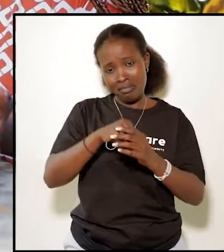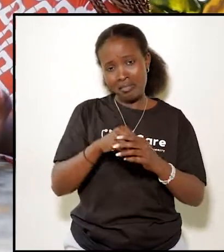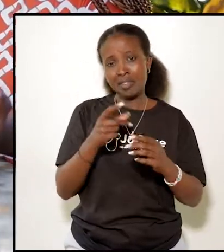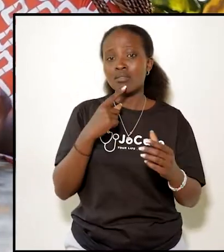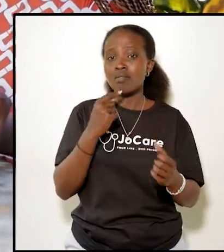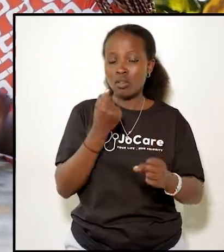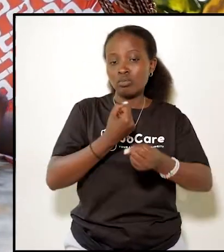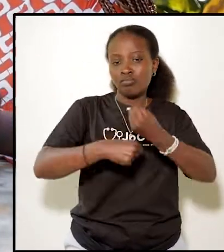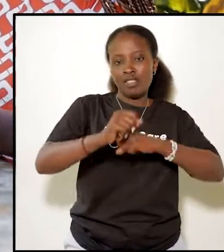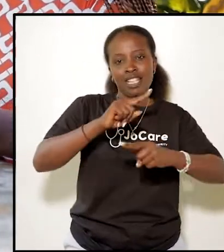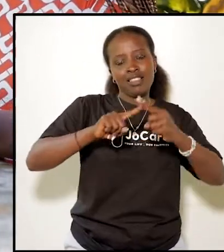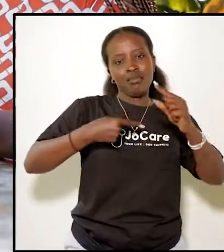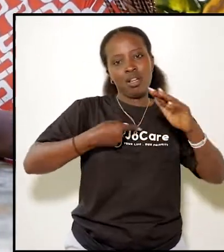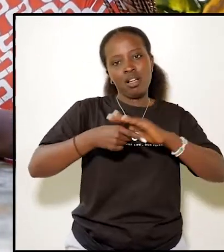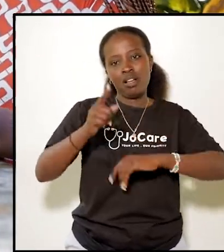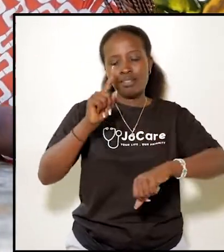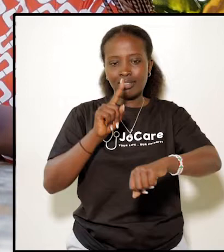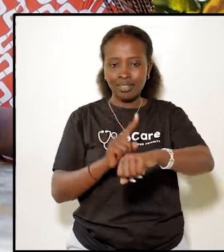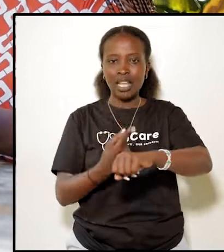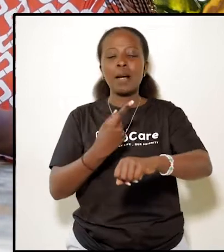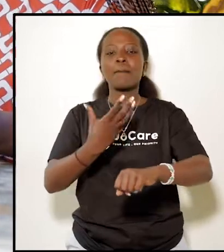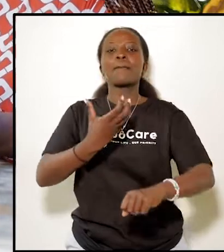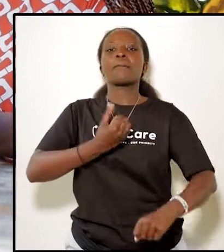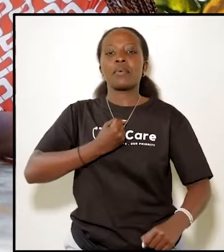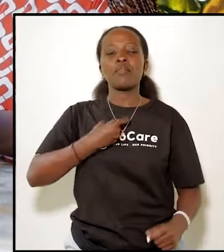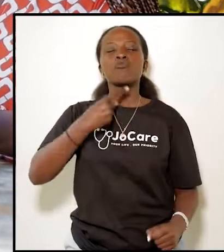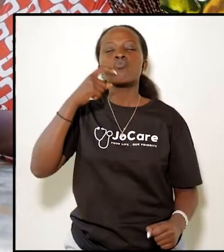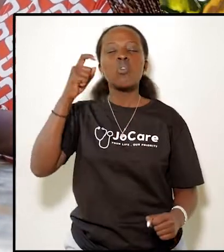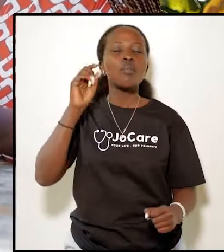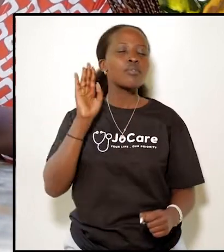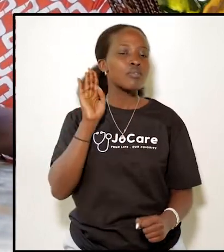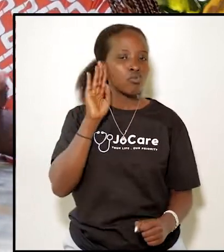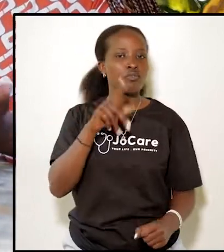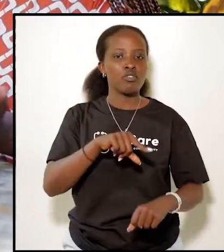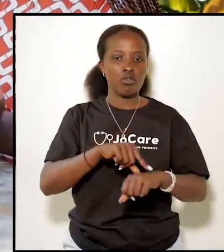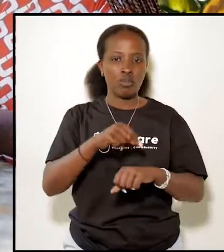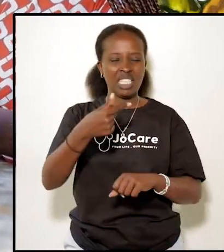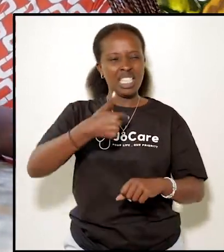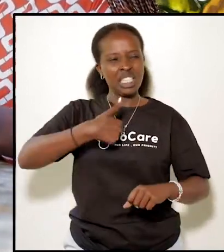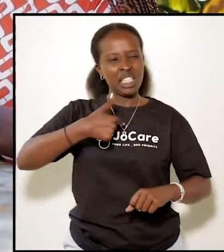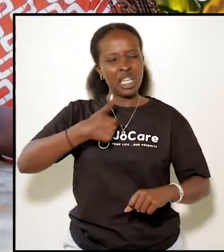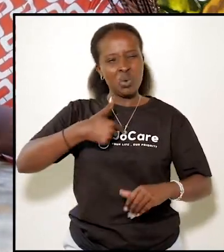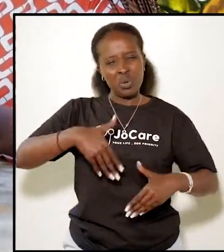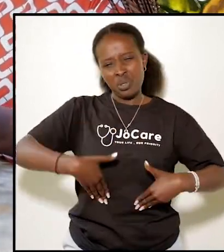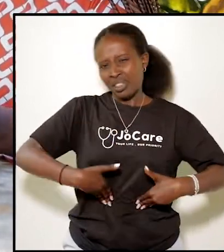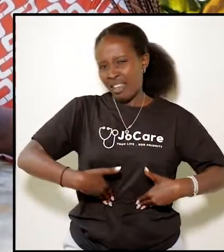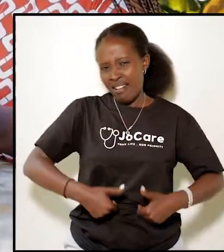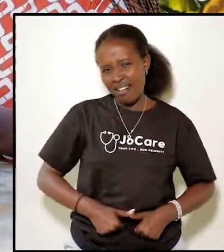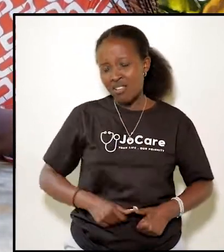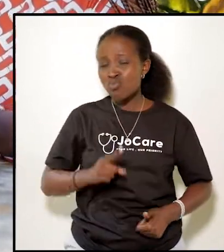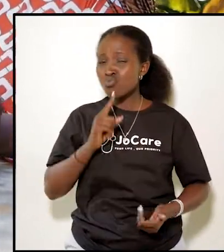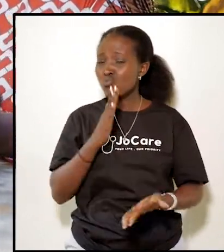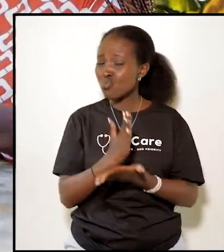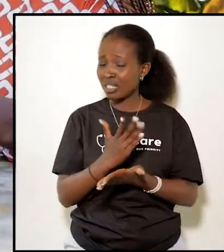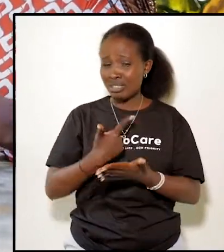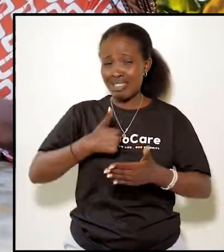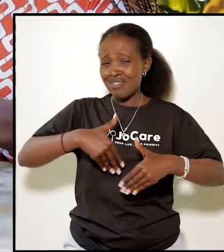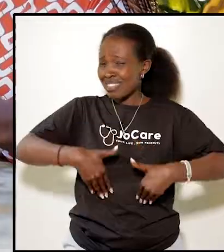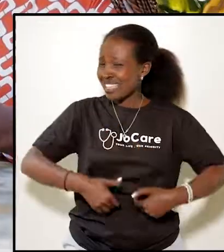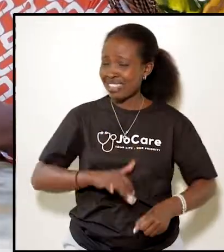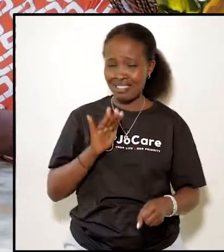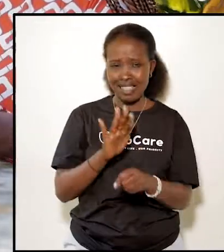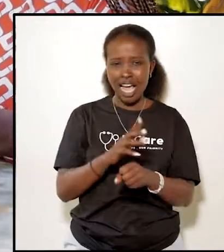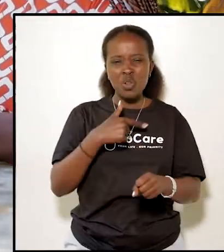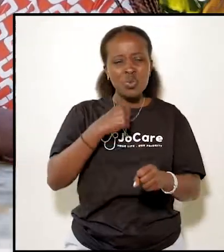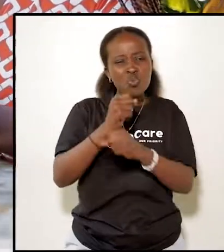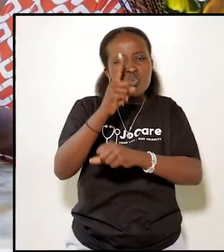body talks to us actually, and I think that's the time you have to listen to your body. Am I tired? Am I too tired?